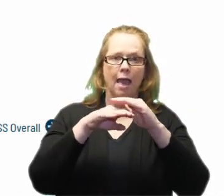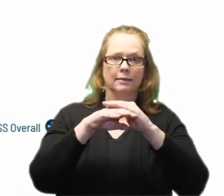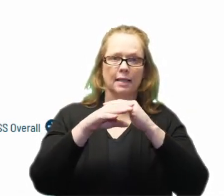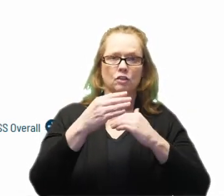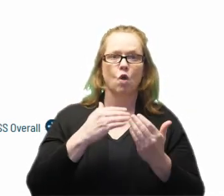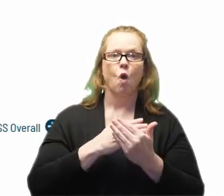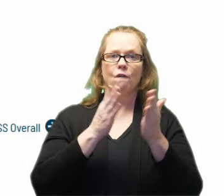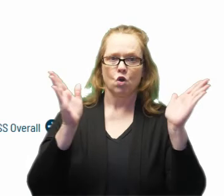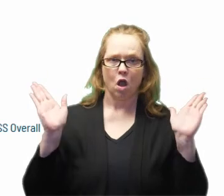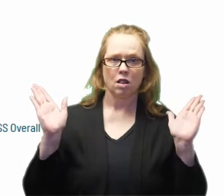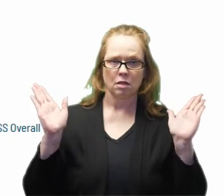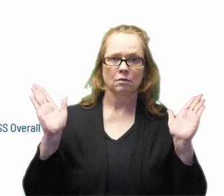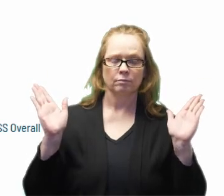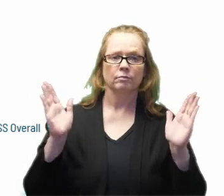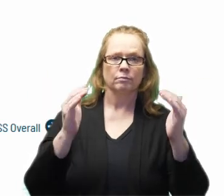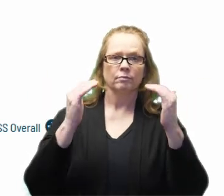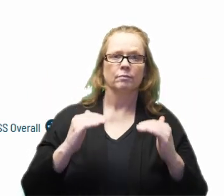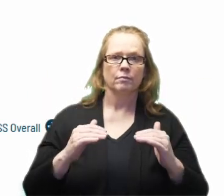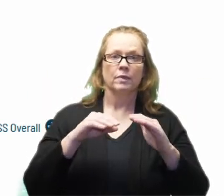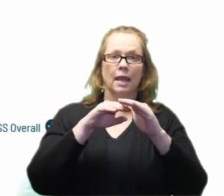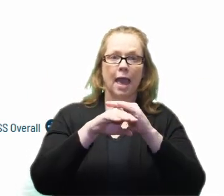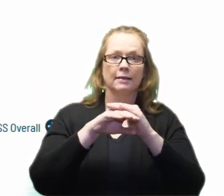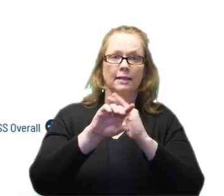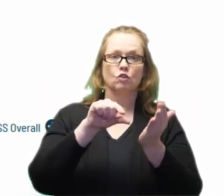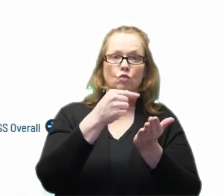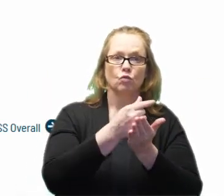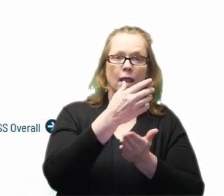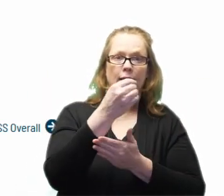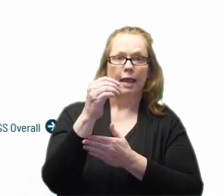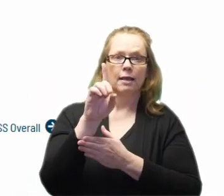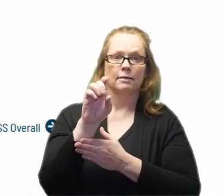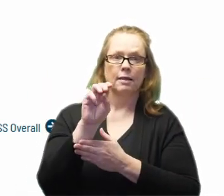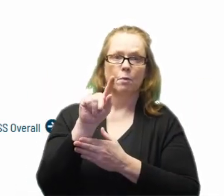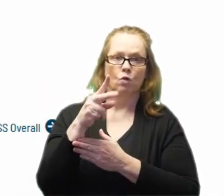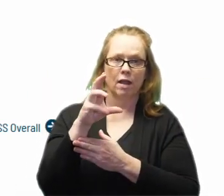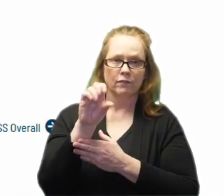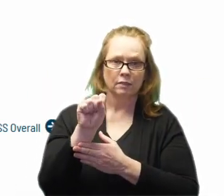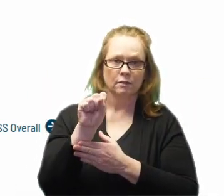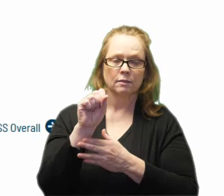Access Overall, Access Grade and Demographics,